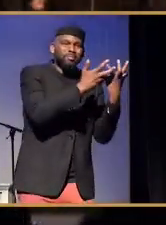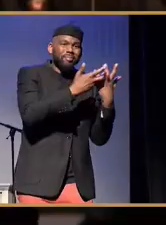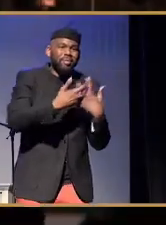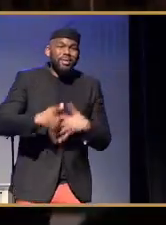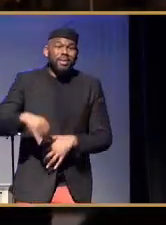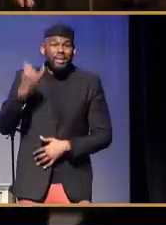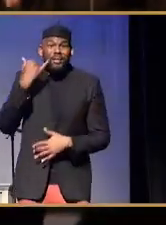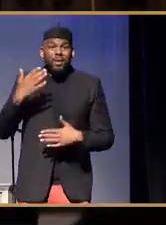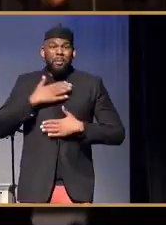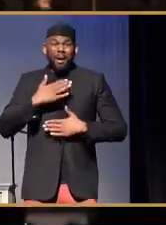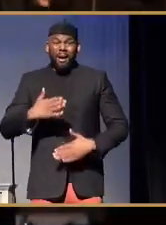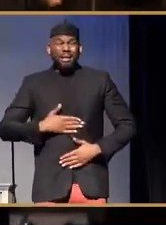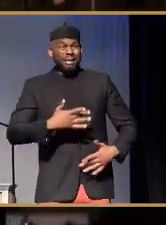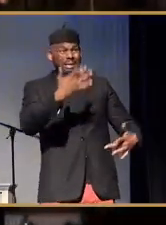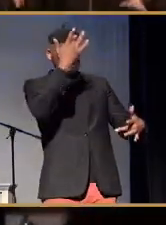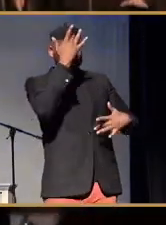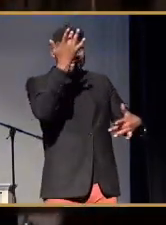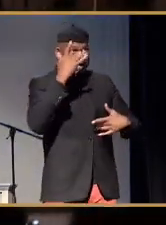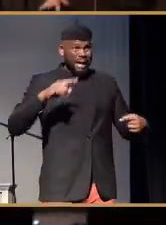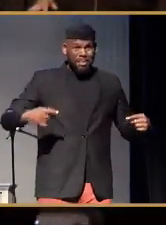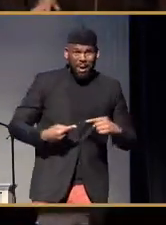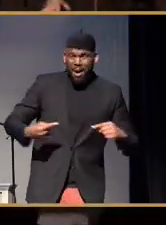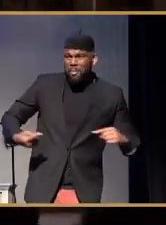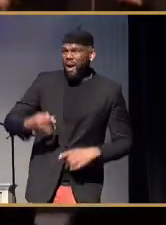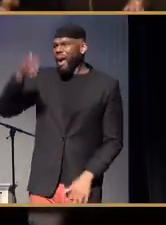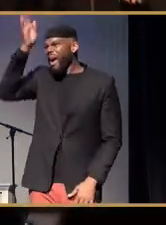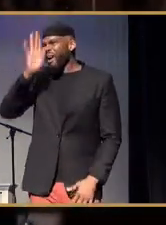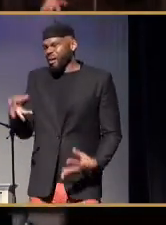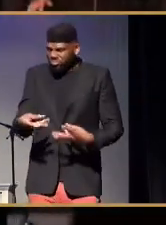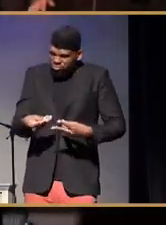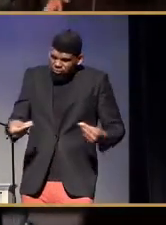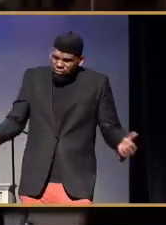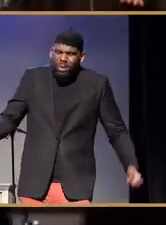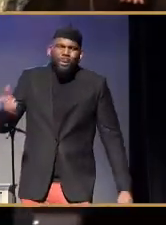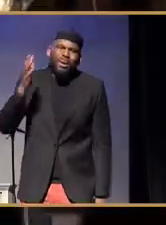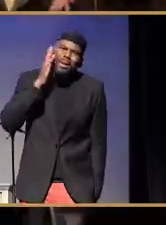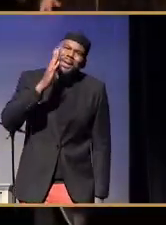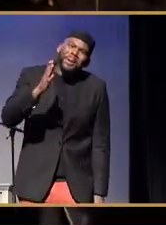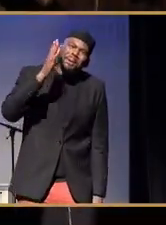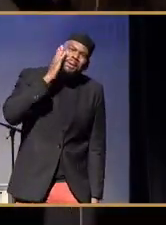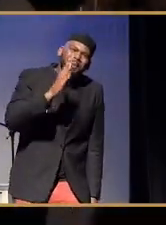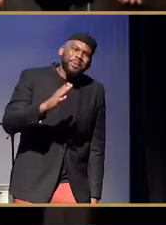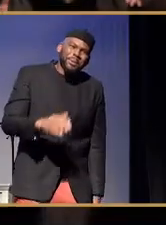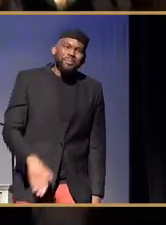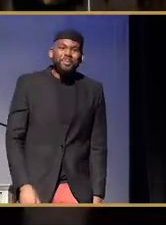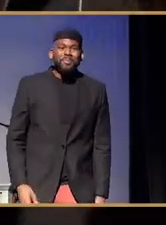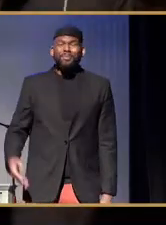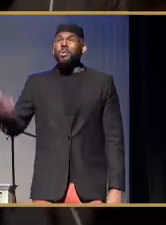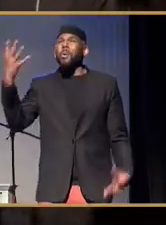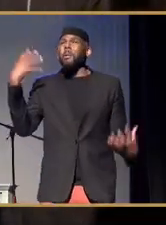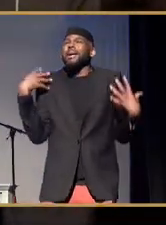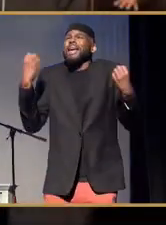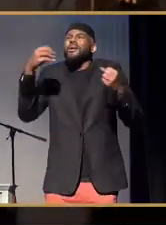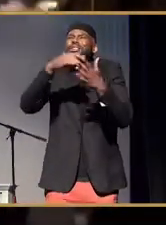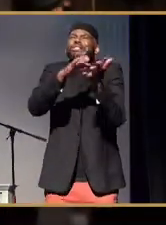Body's sick and in pain. God, He's a waymaker. You will be healed in Jesus'